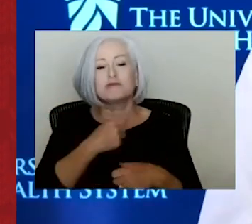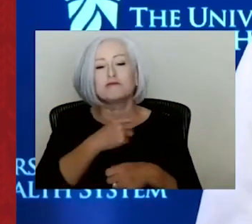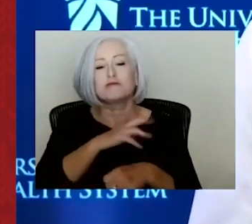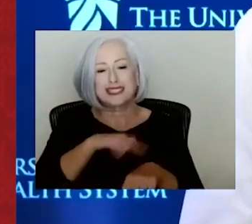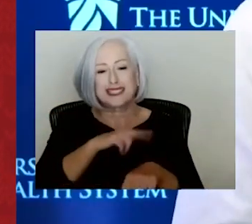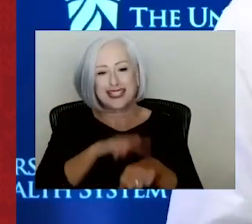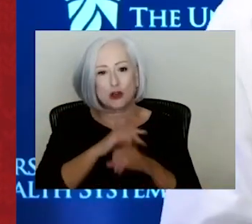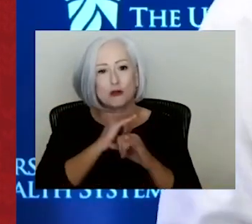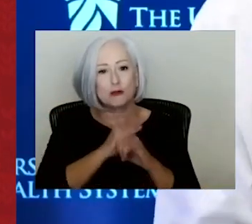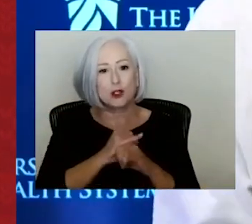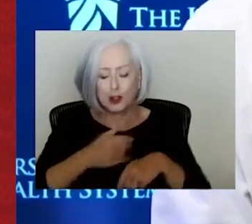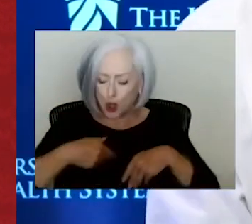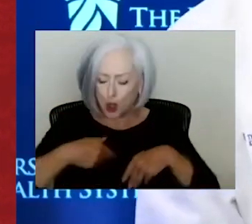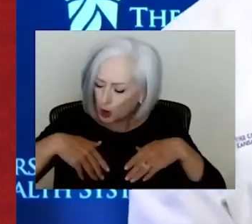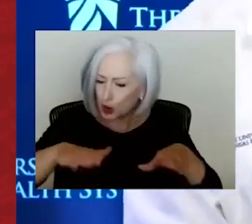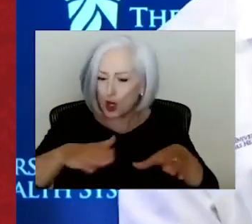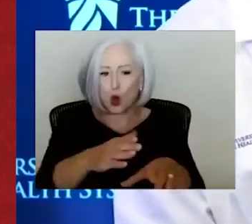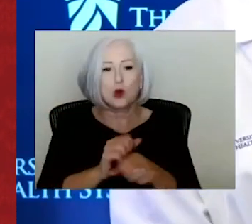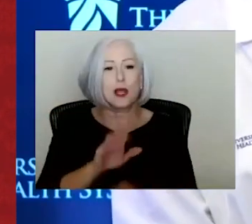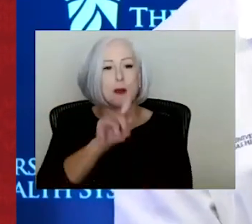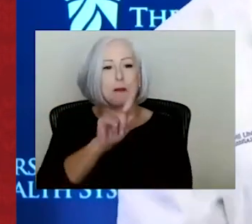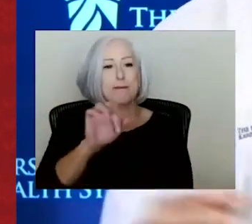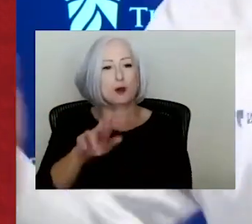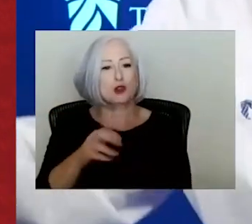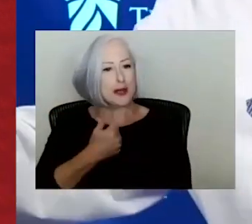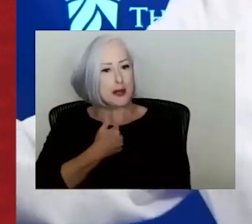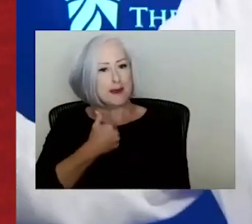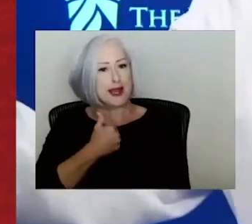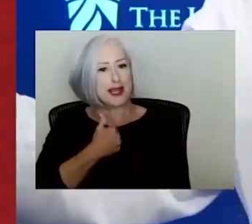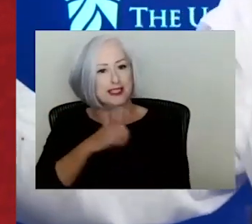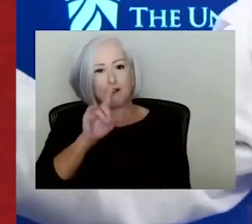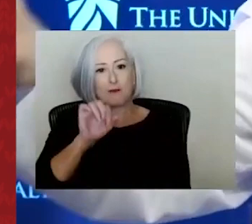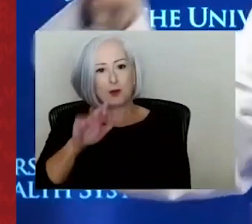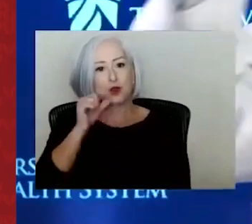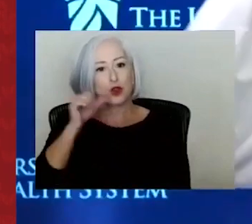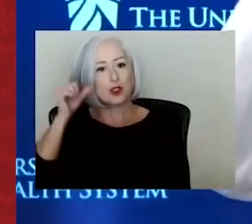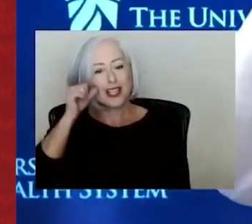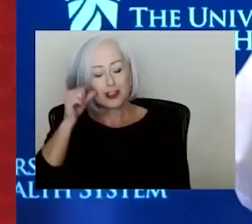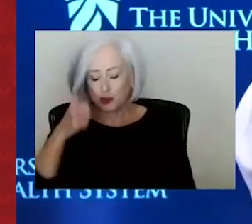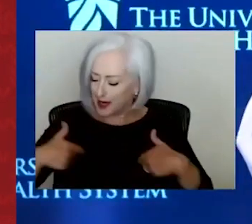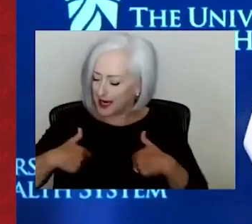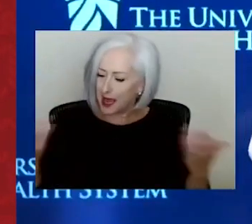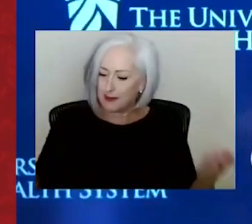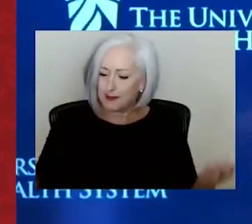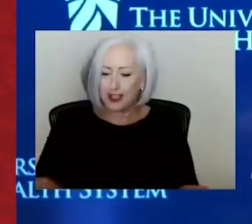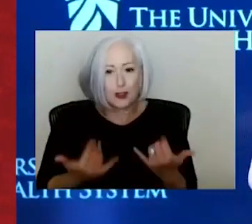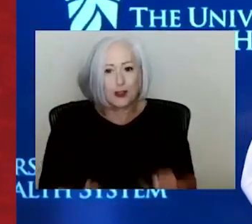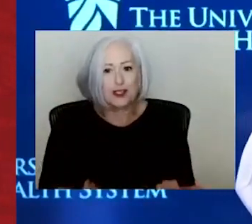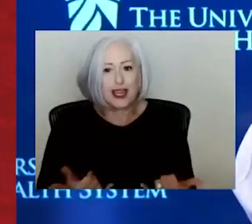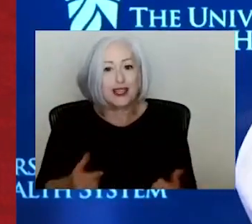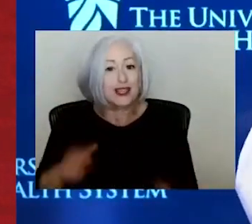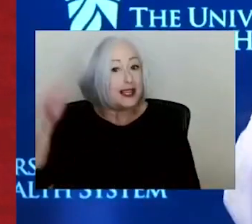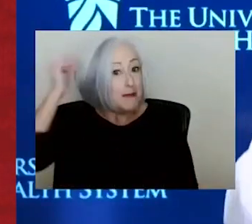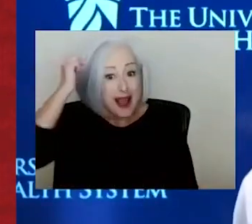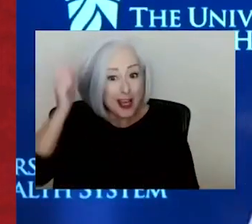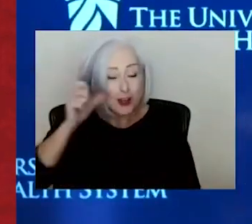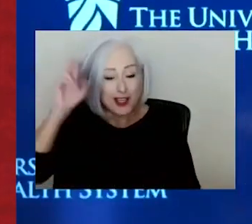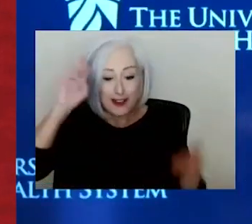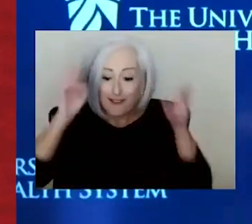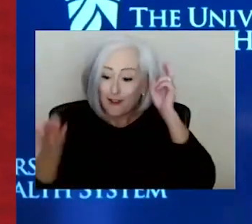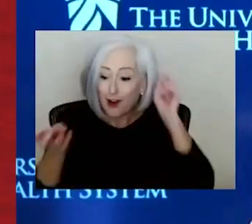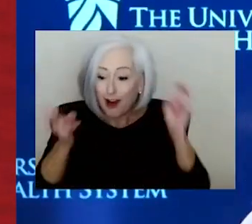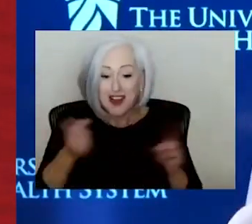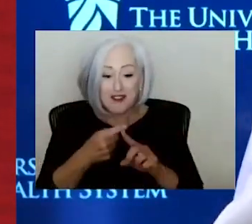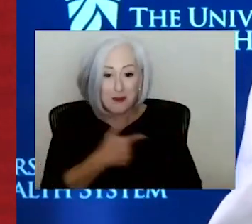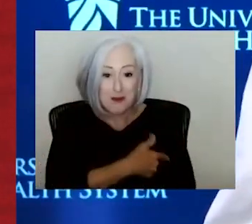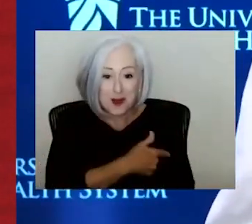your booster if you haven't got it. I had my booster on this program yesterday, and here I am. Yeah. My hair didn't just fall out because of the booster. I went bald for